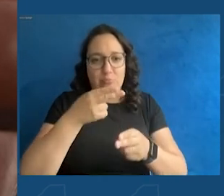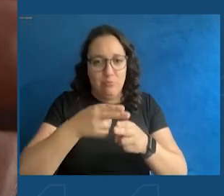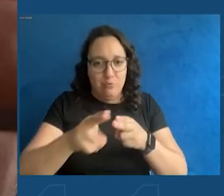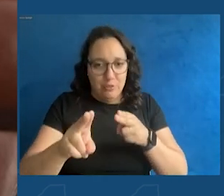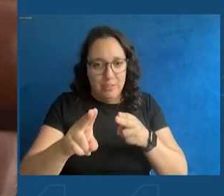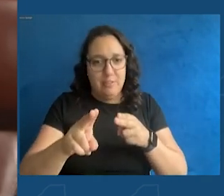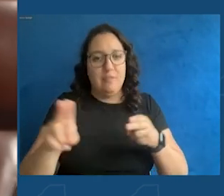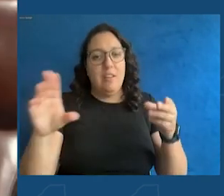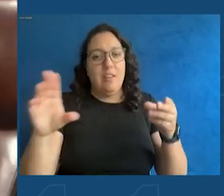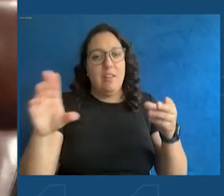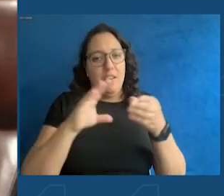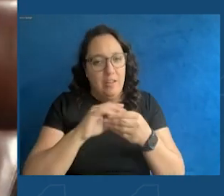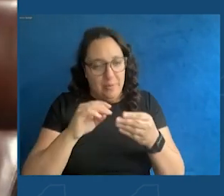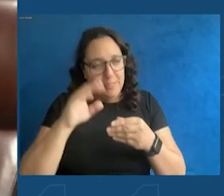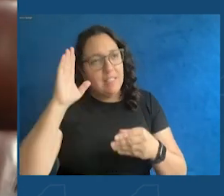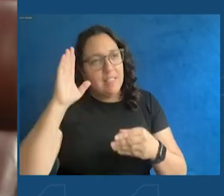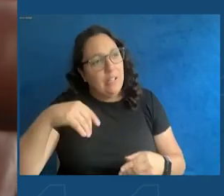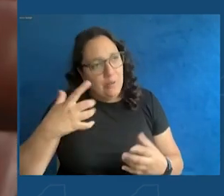to the Bar